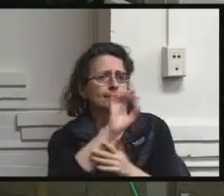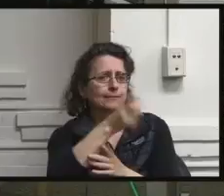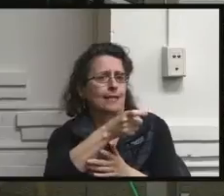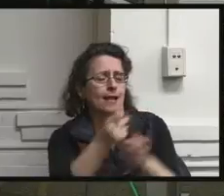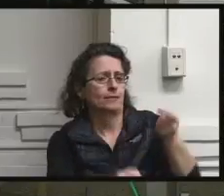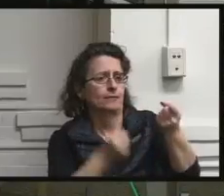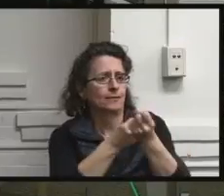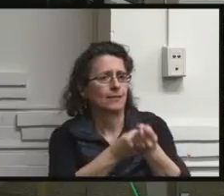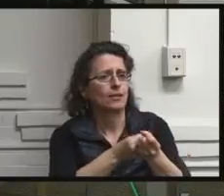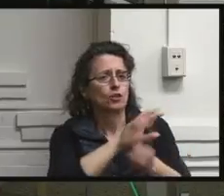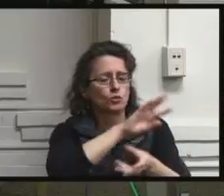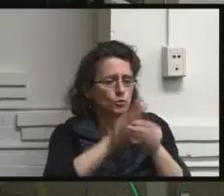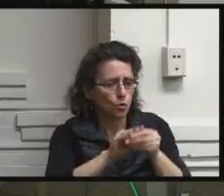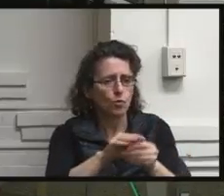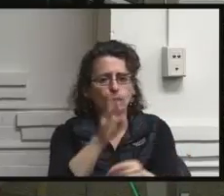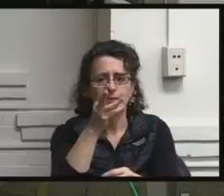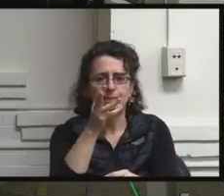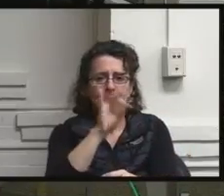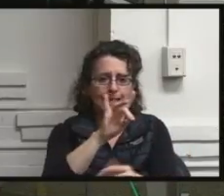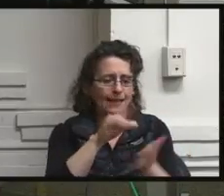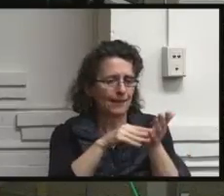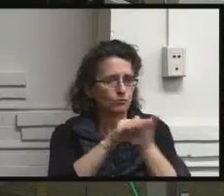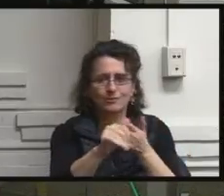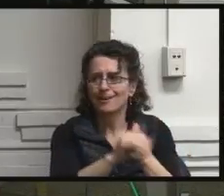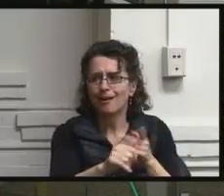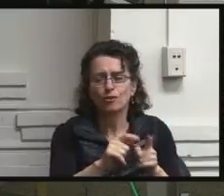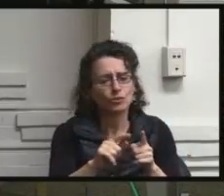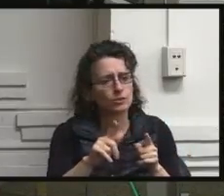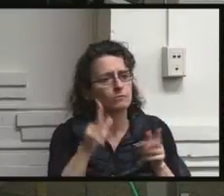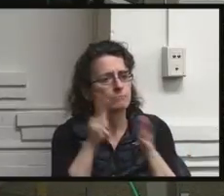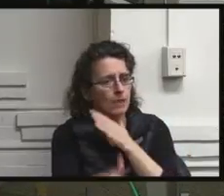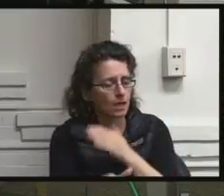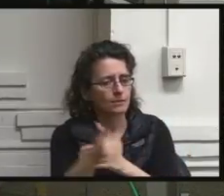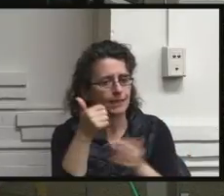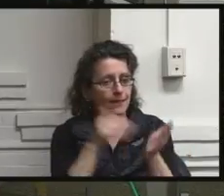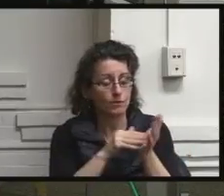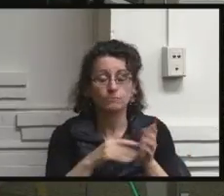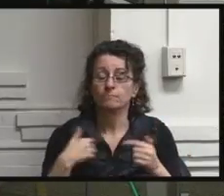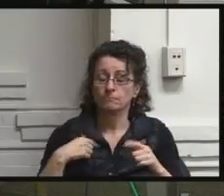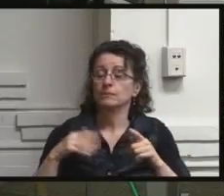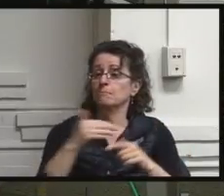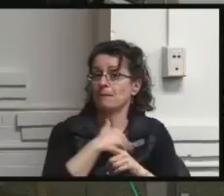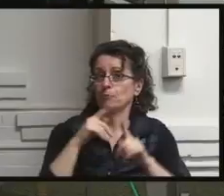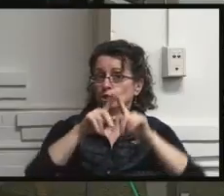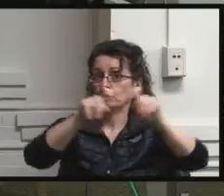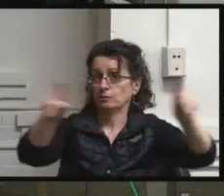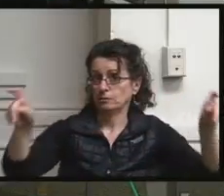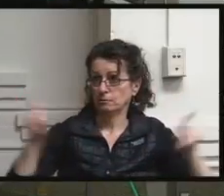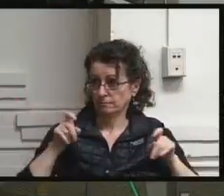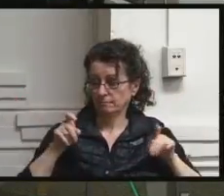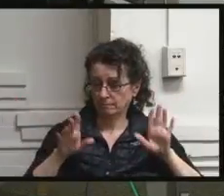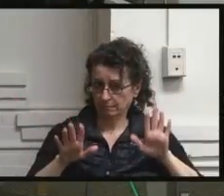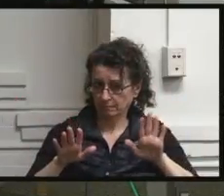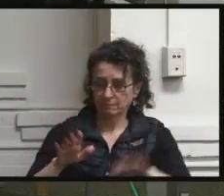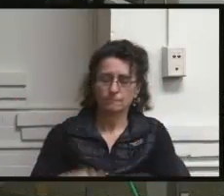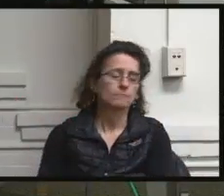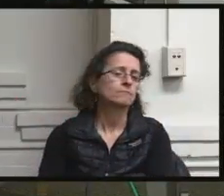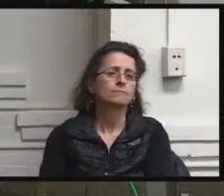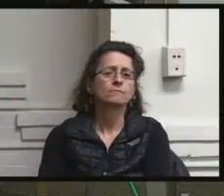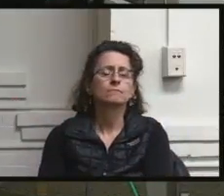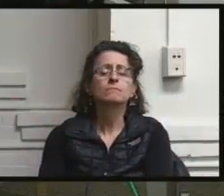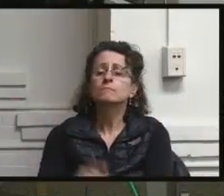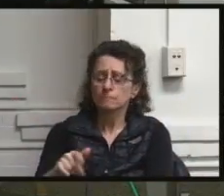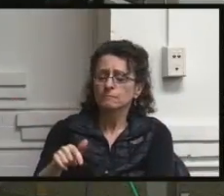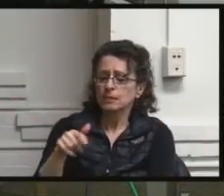$68,000 and reduce the burden. We went to our membership and we told them that we wanted to use